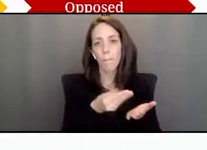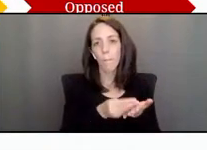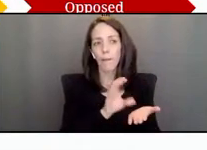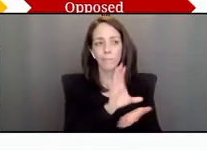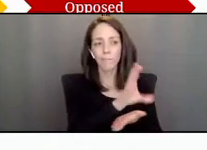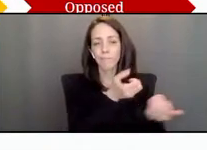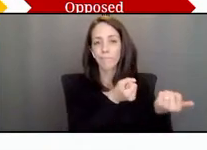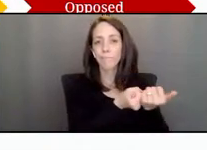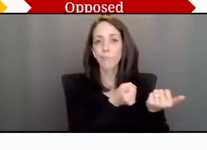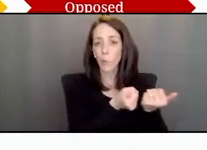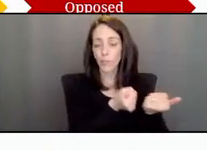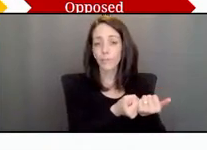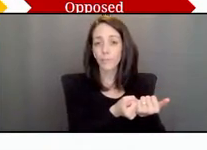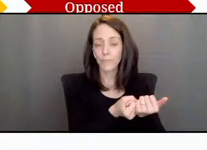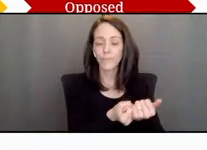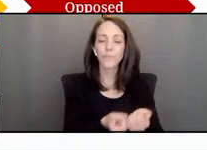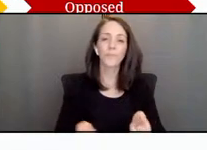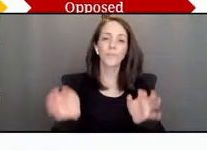efforts. Next slide.